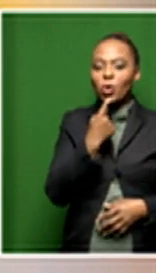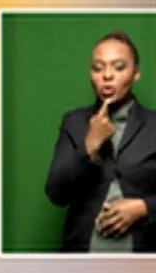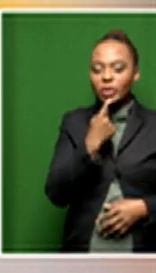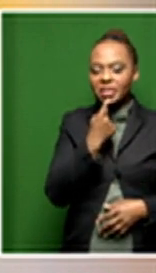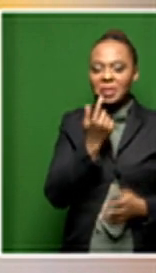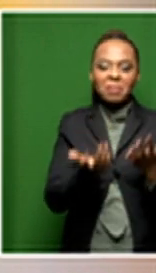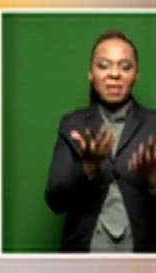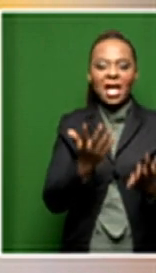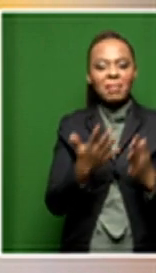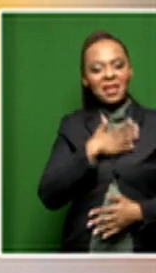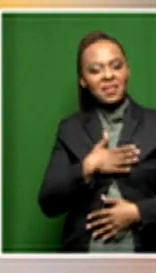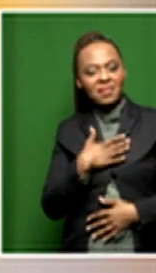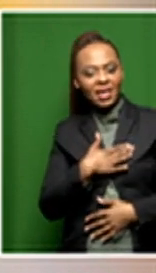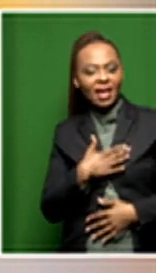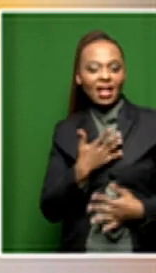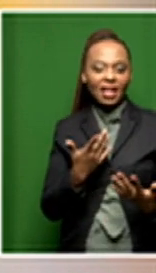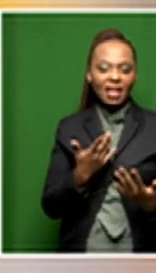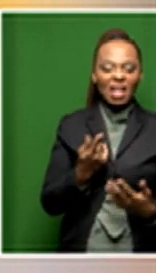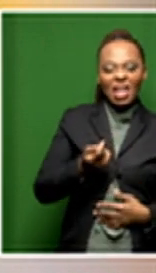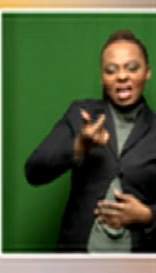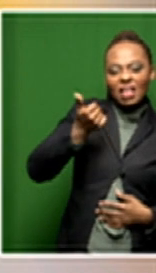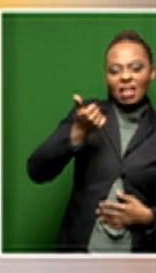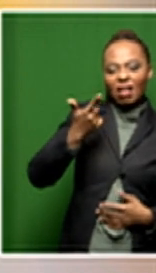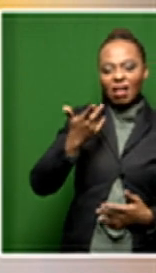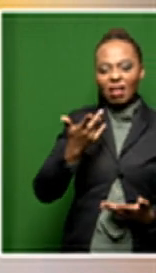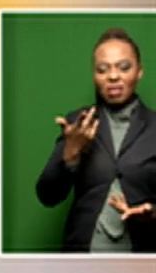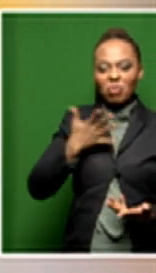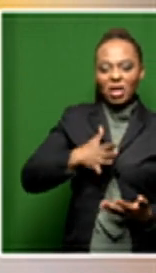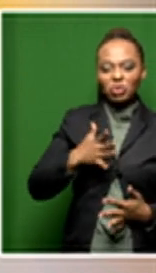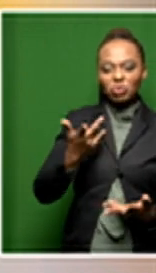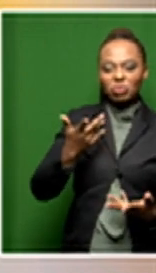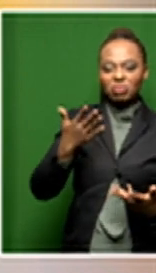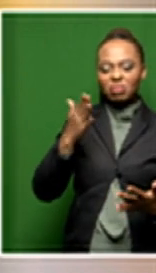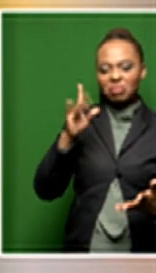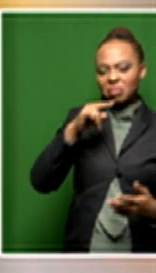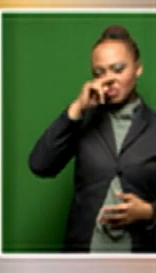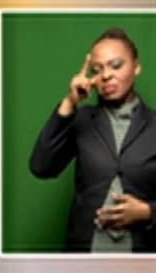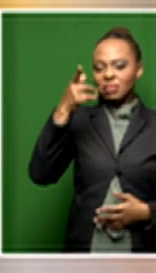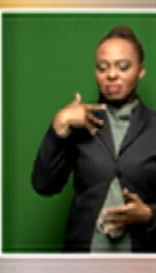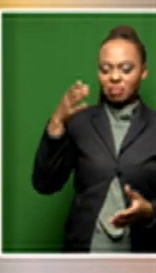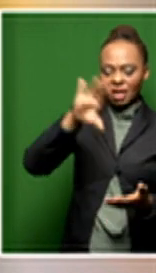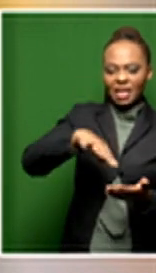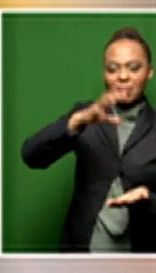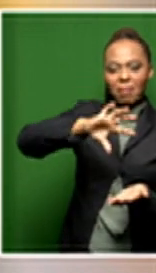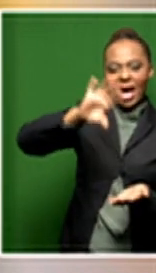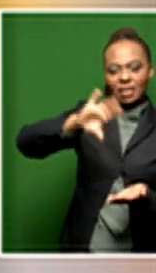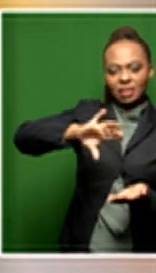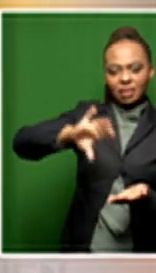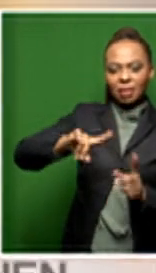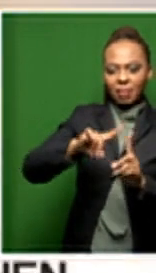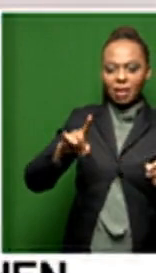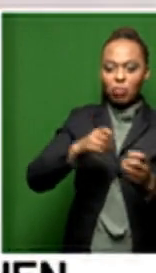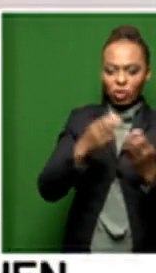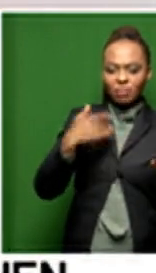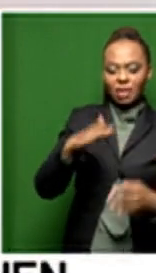a little fancy, you can add spices. But I like it straightforward, salt and pepper and water. That's the way I had it